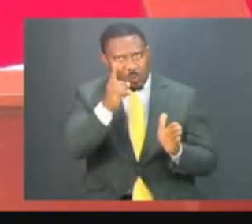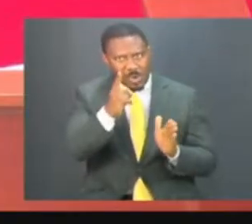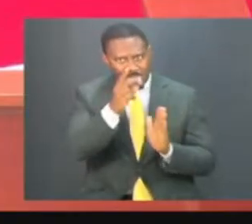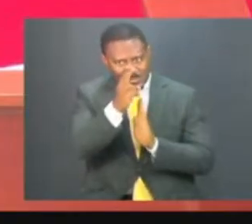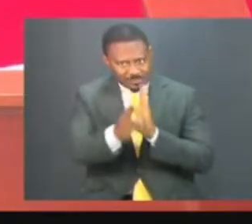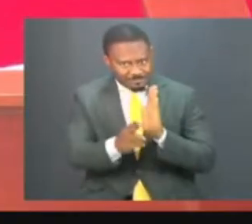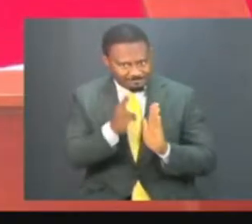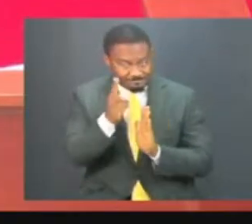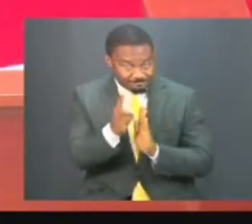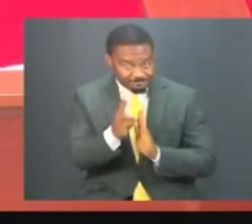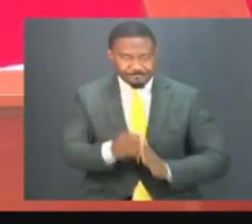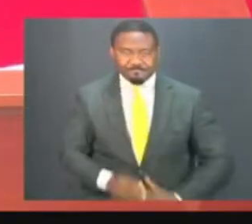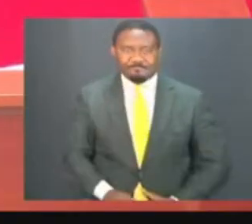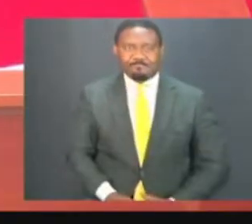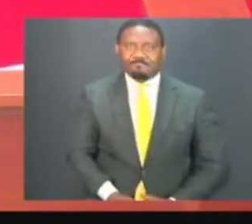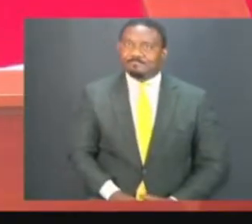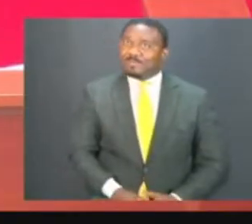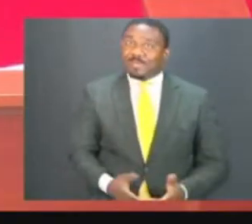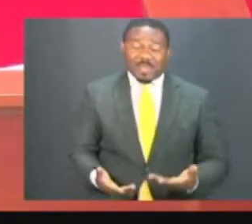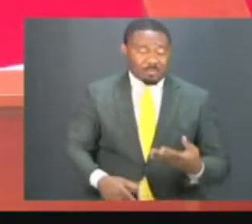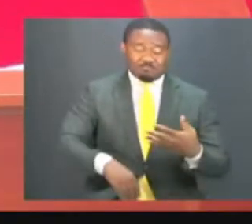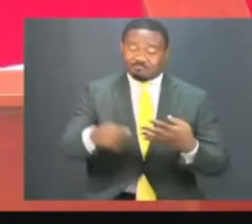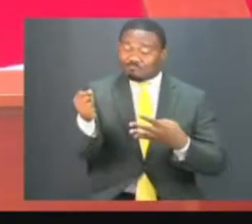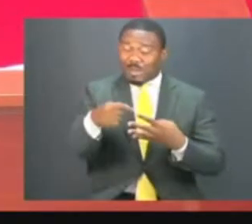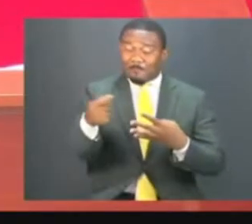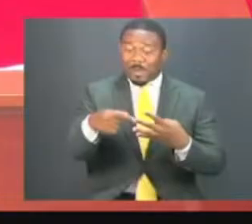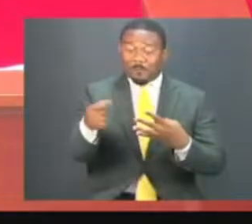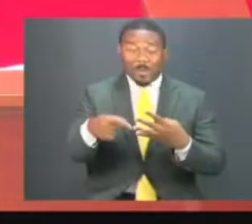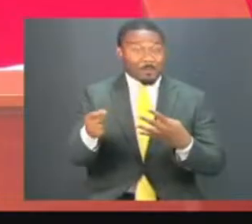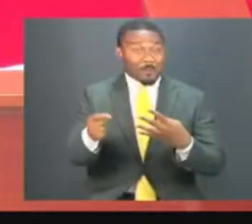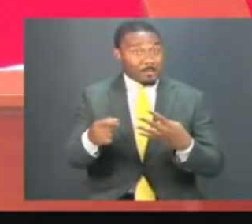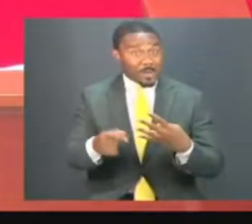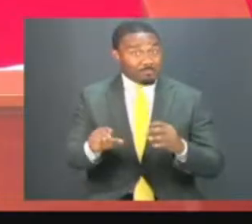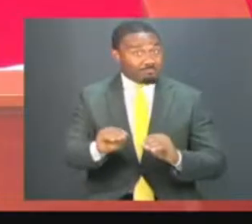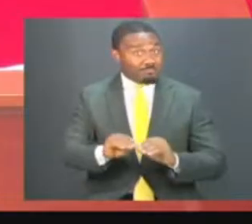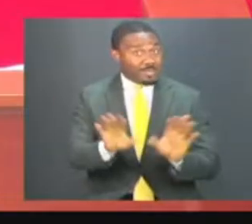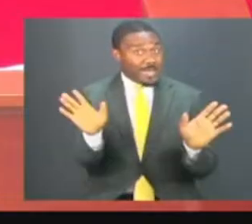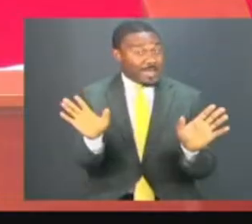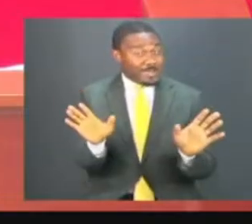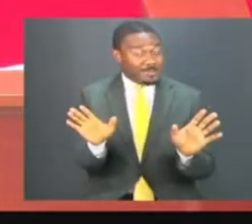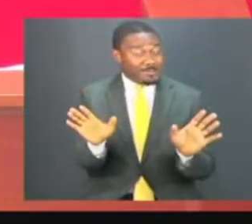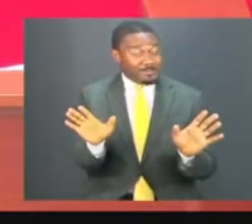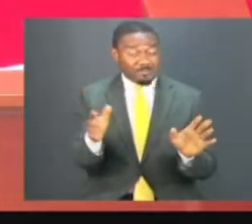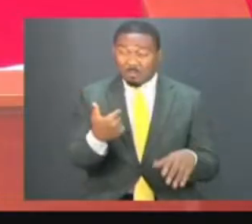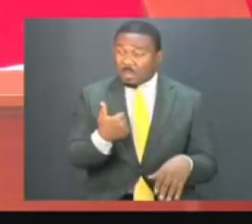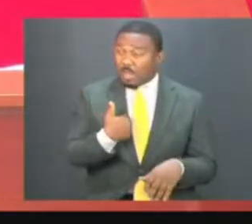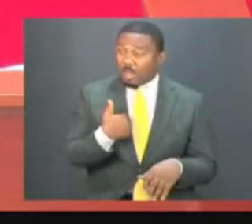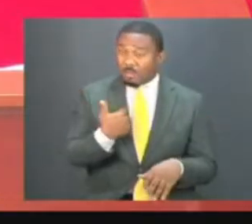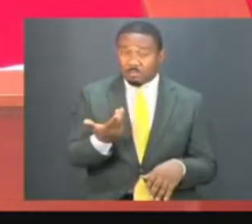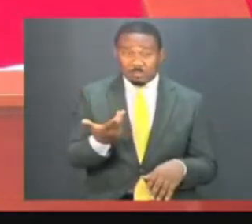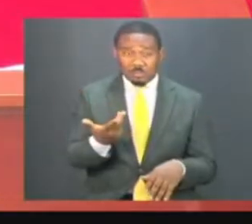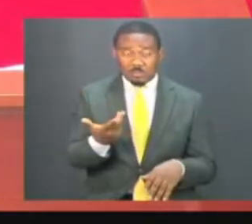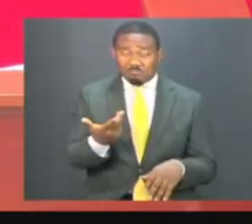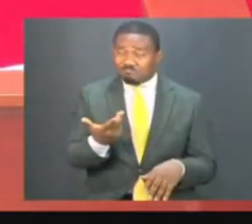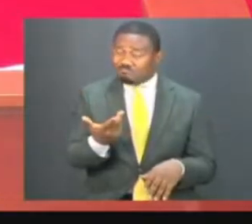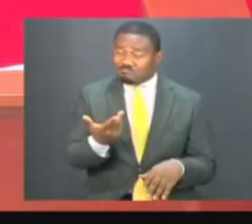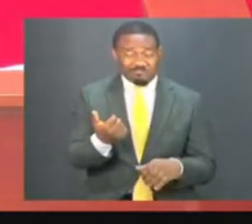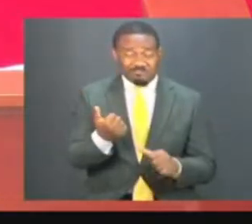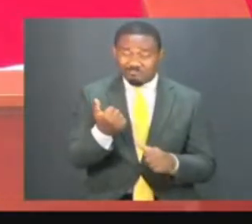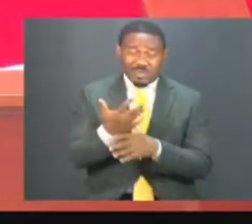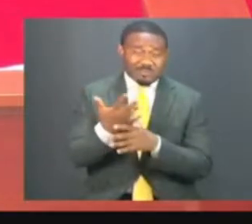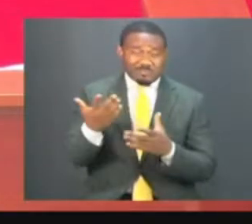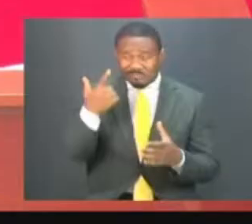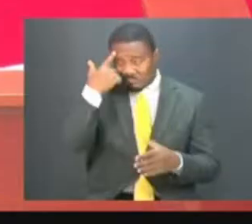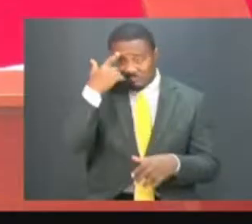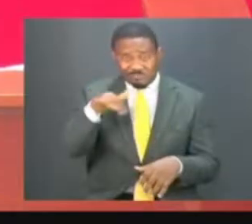when a procedure is set down for a right to be exercised, it accords with common sense and reason